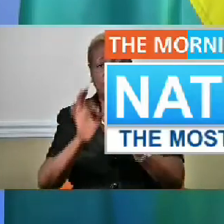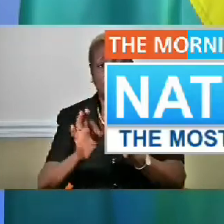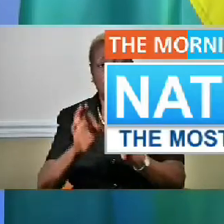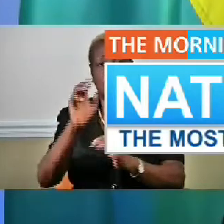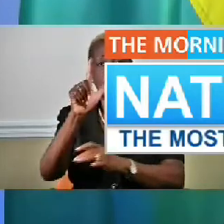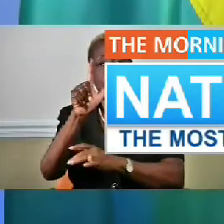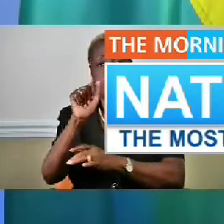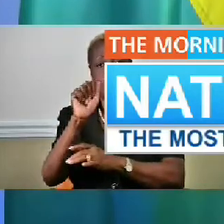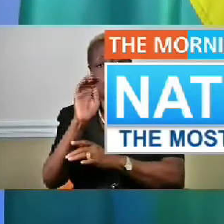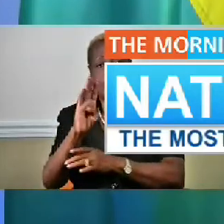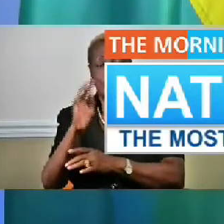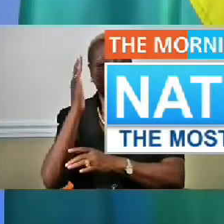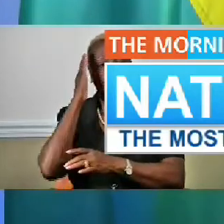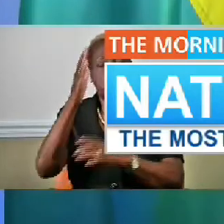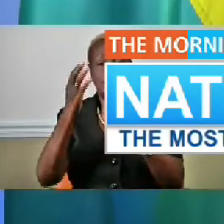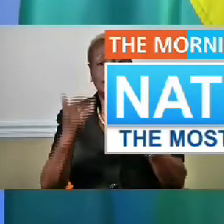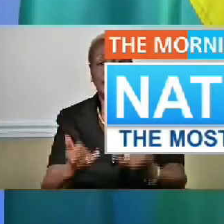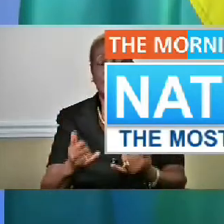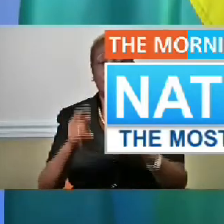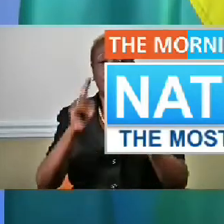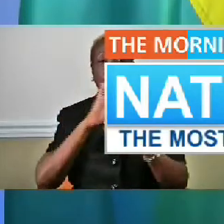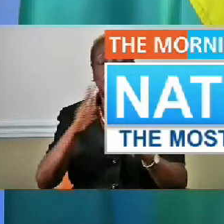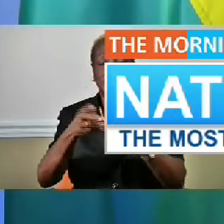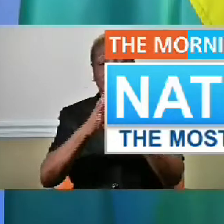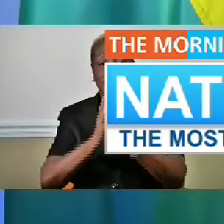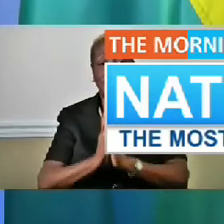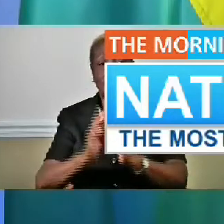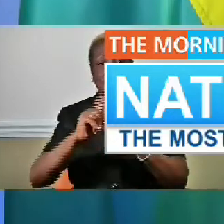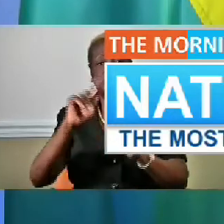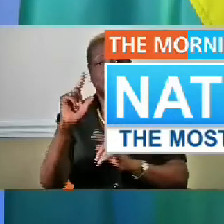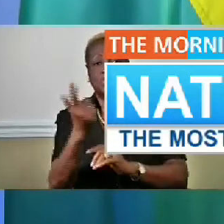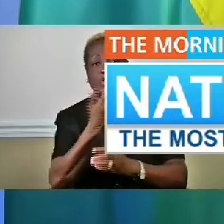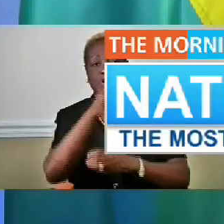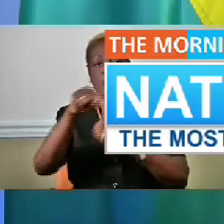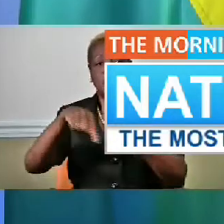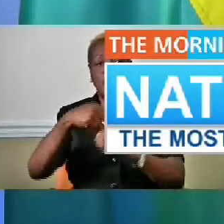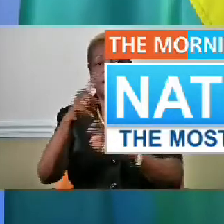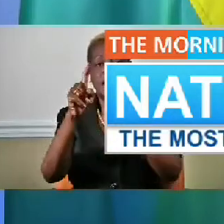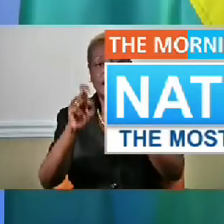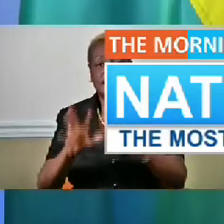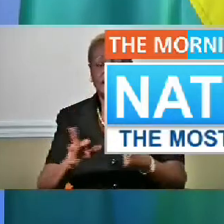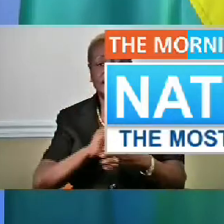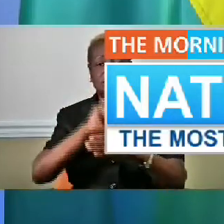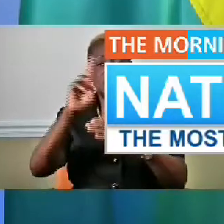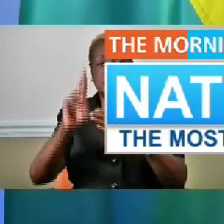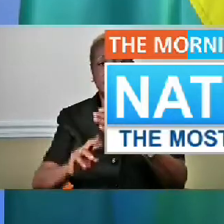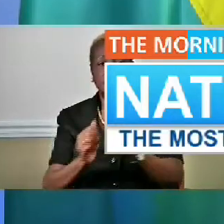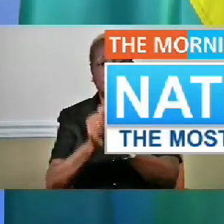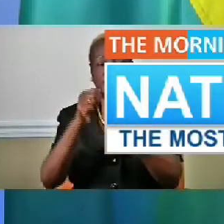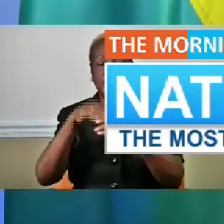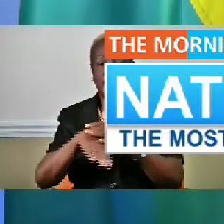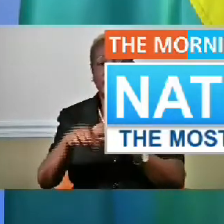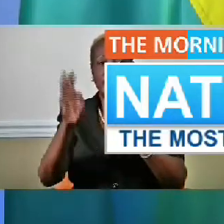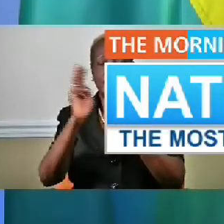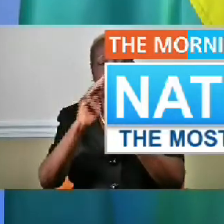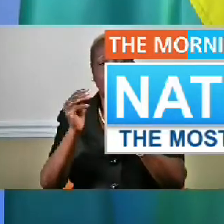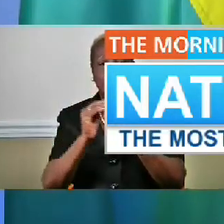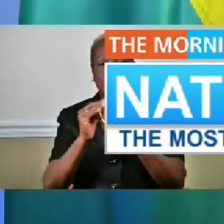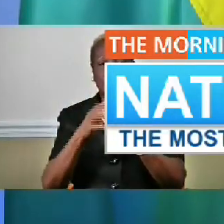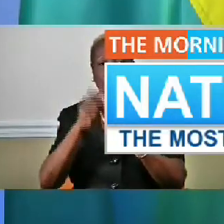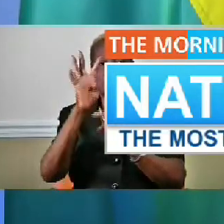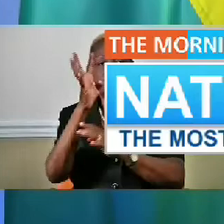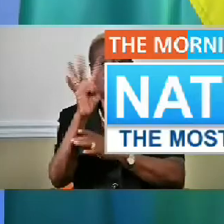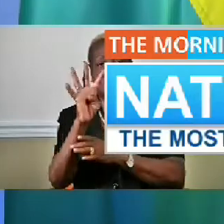Laboratories will now be required to turn around test results within a maximum